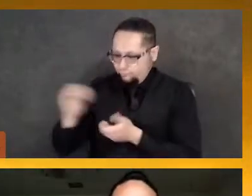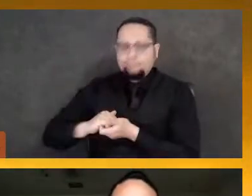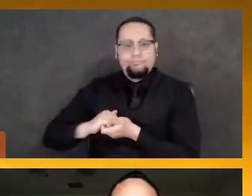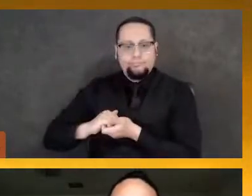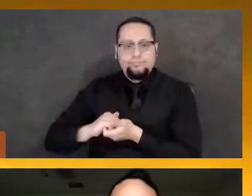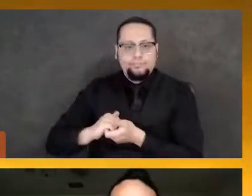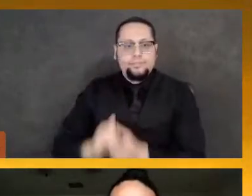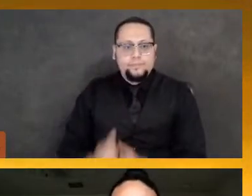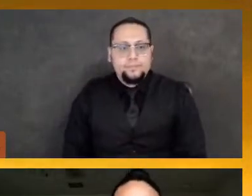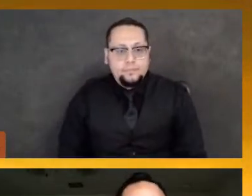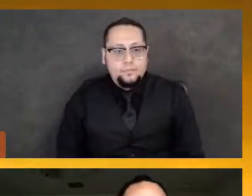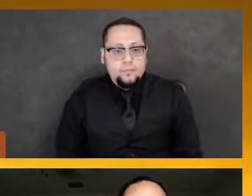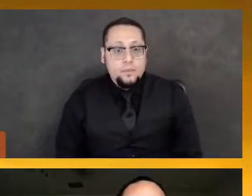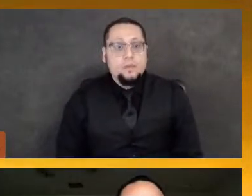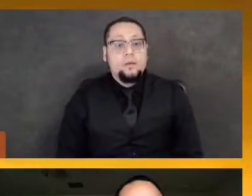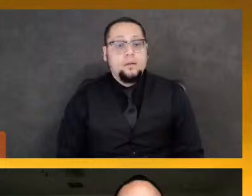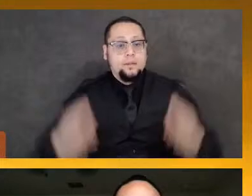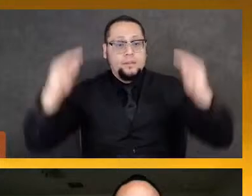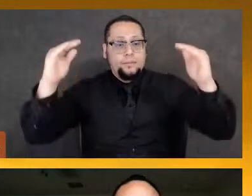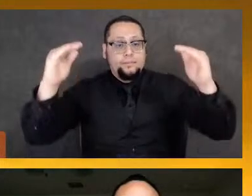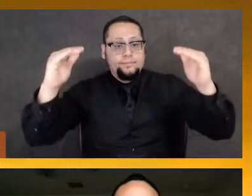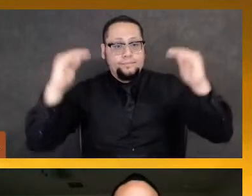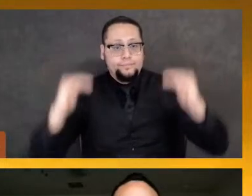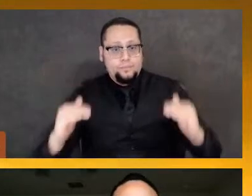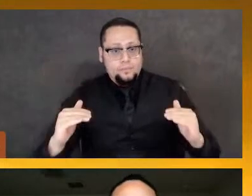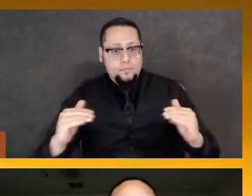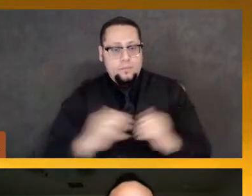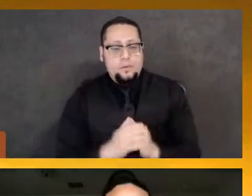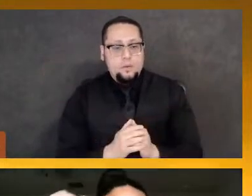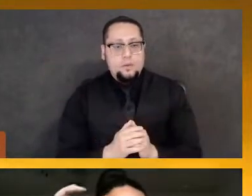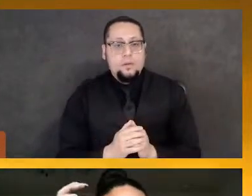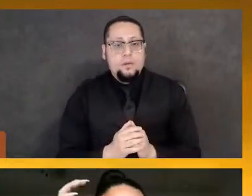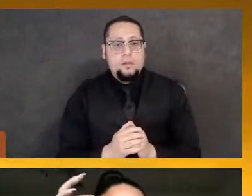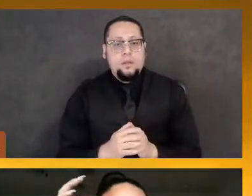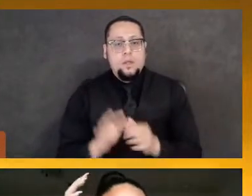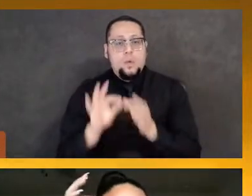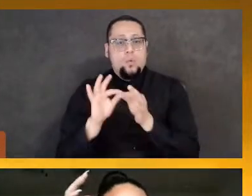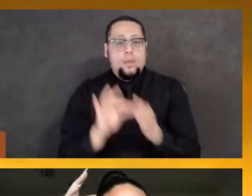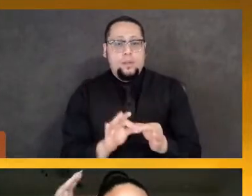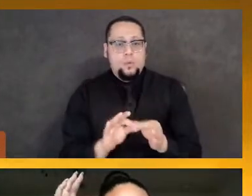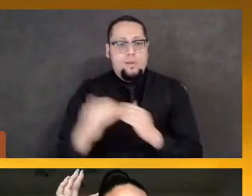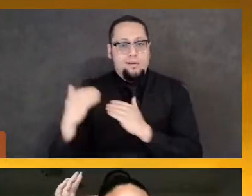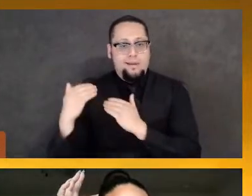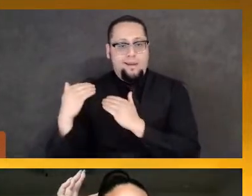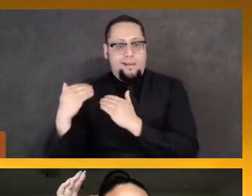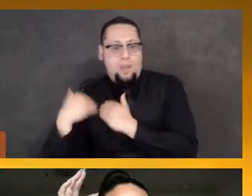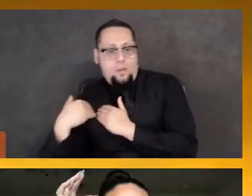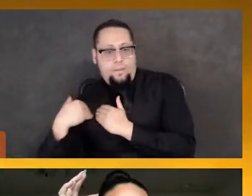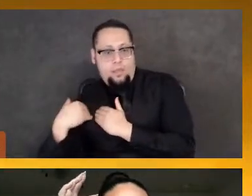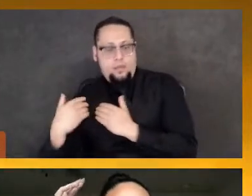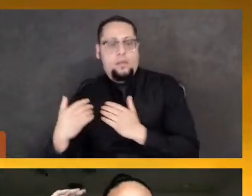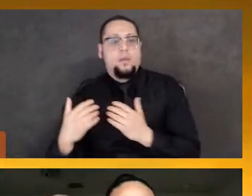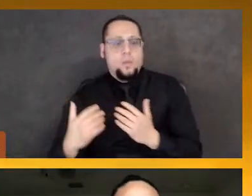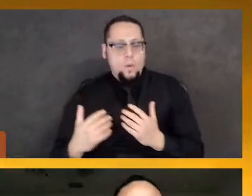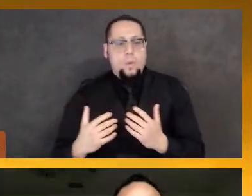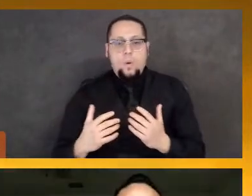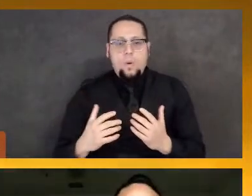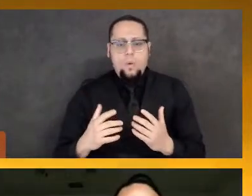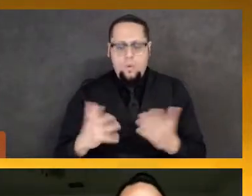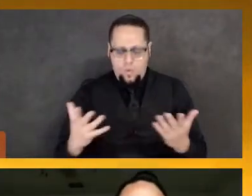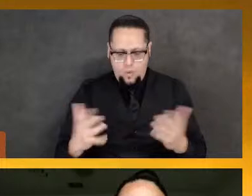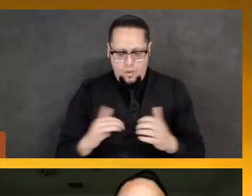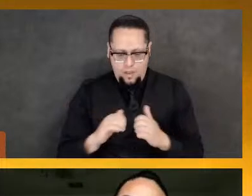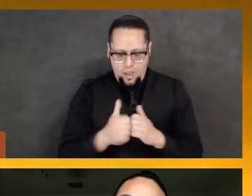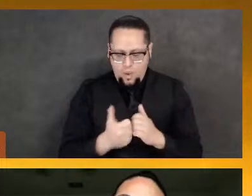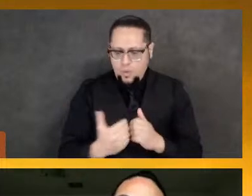So for our next question, it's going to be on accountability. So I just wanted to go ahead and ask, how can we